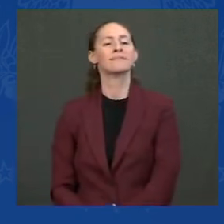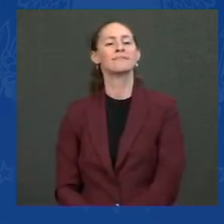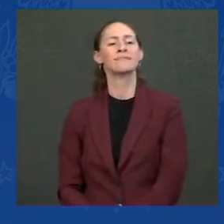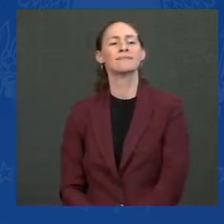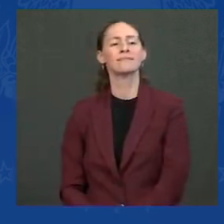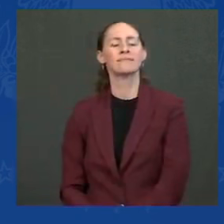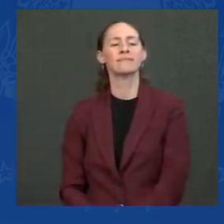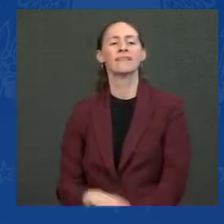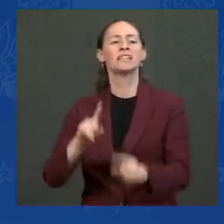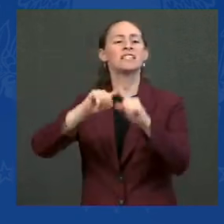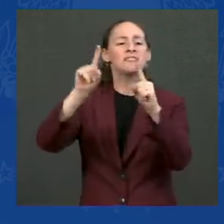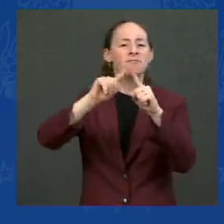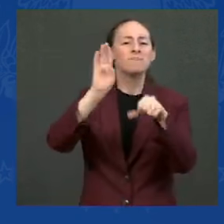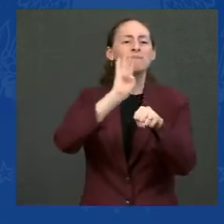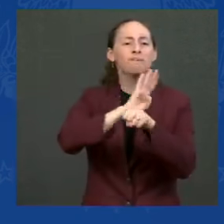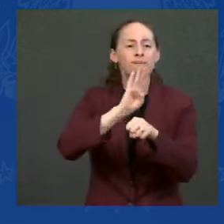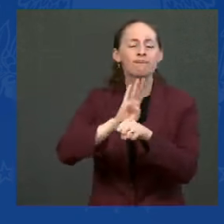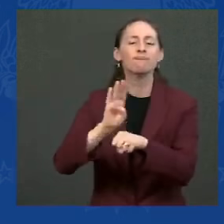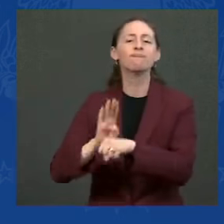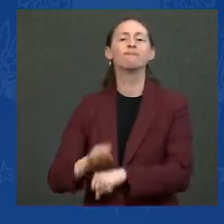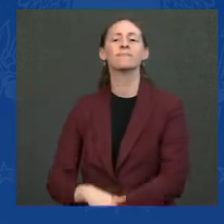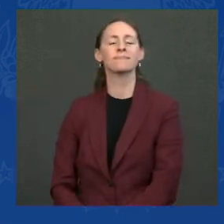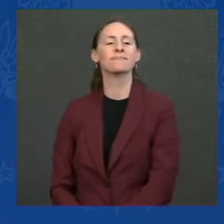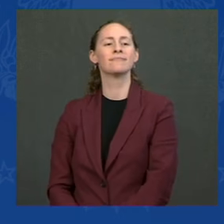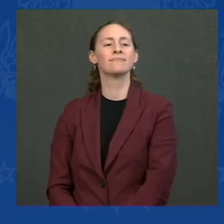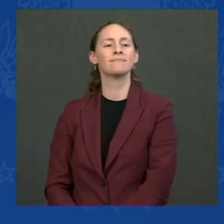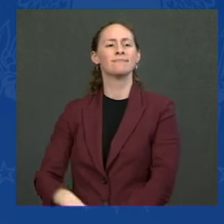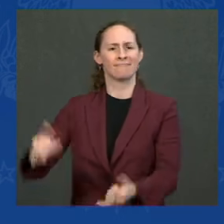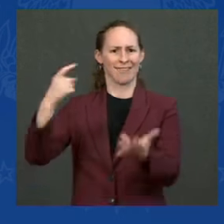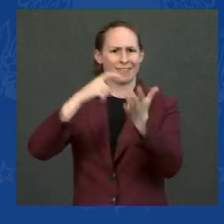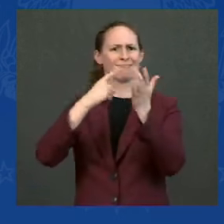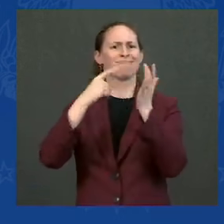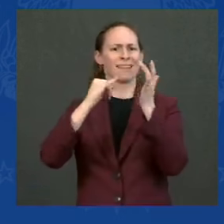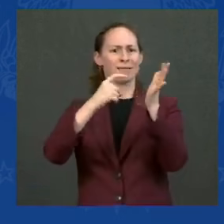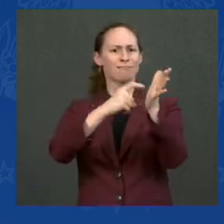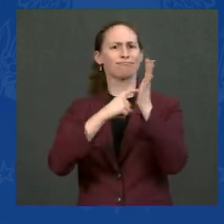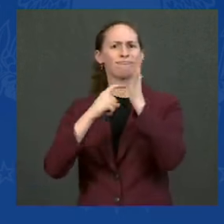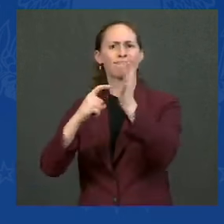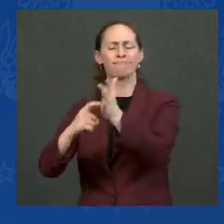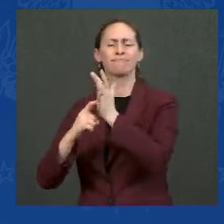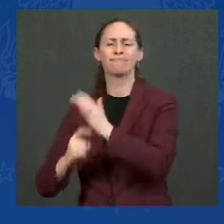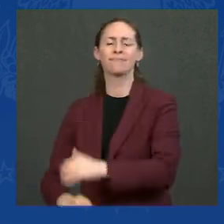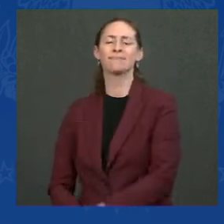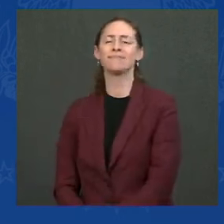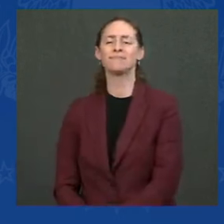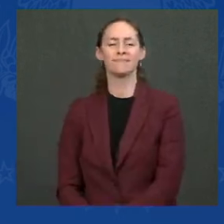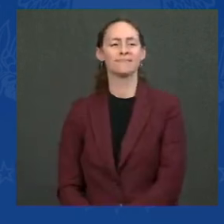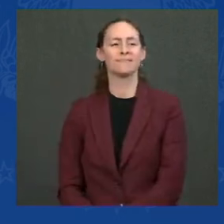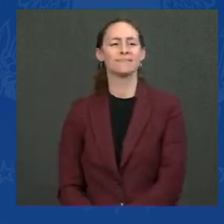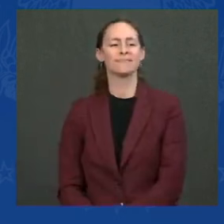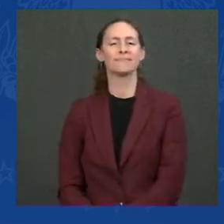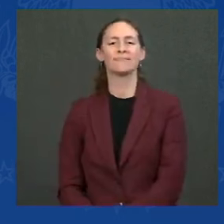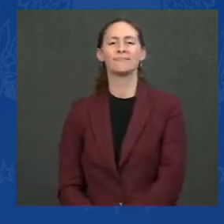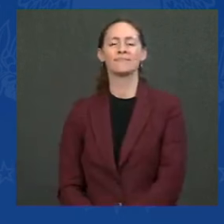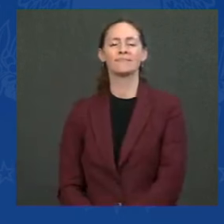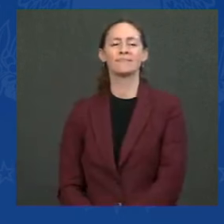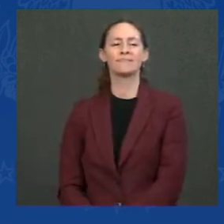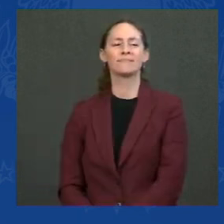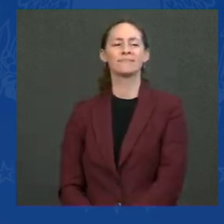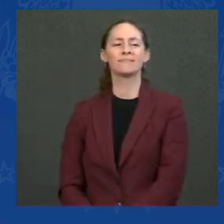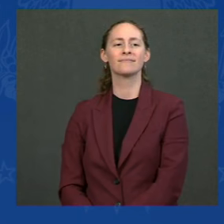Grumman, they all just announced plans to implement vaccination requirements. Even this I always get a kick out